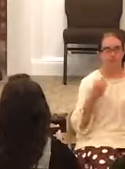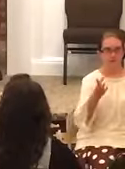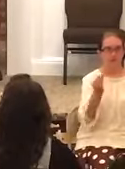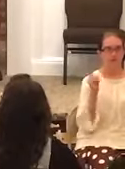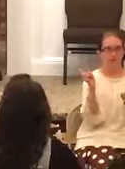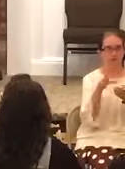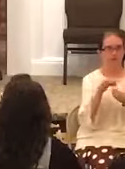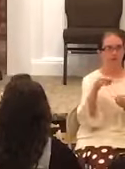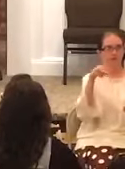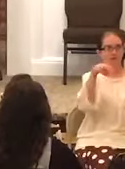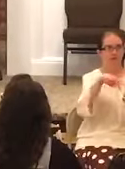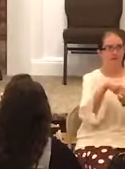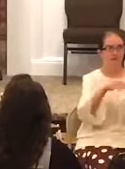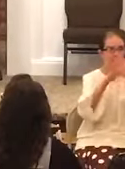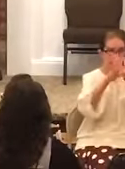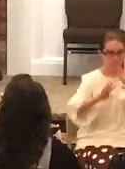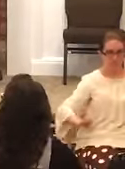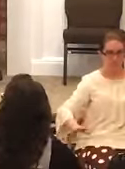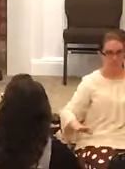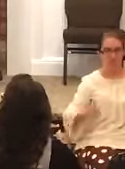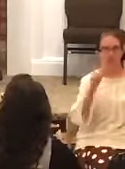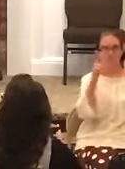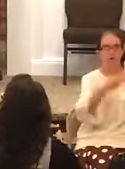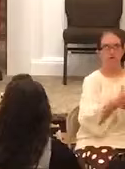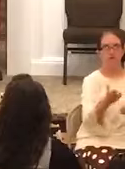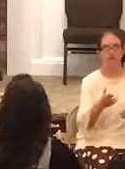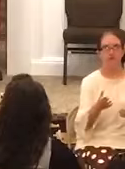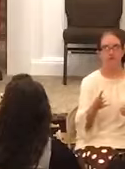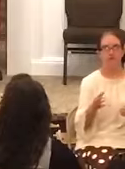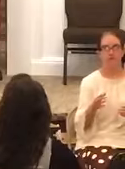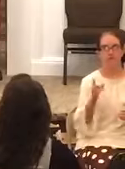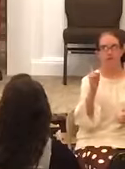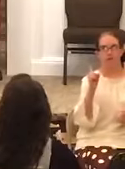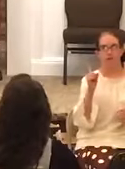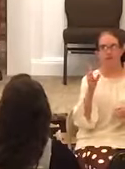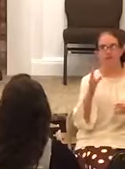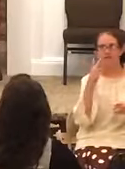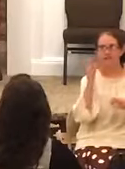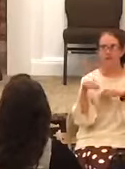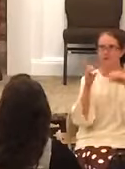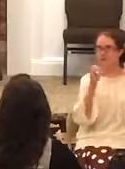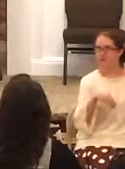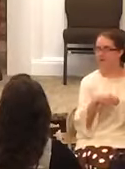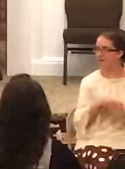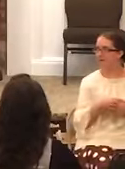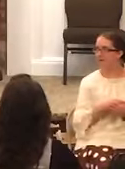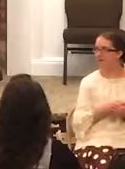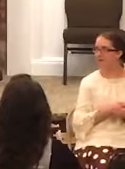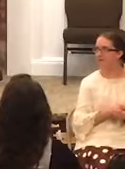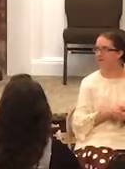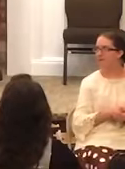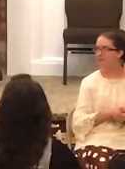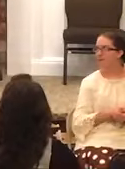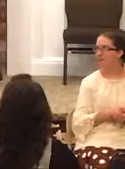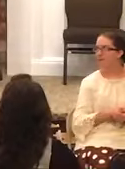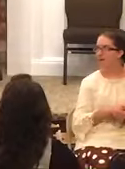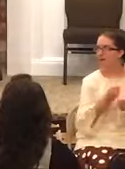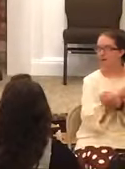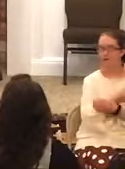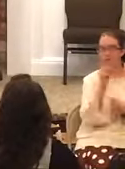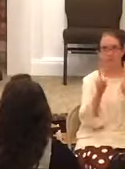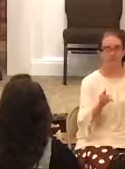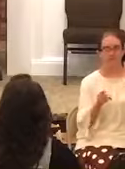the Holy Ghost and stand still, you'll be the first one I ever seen do it. Mm-hmm. Hallelujah. I always love it when